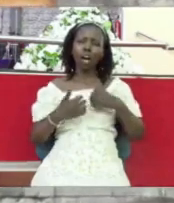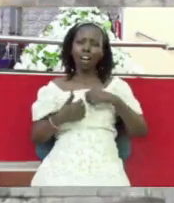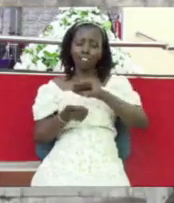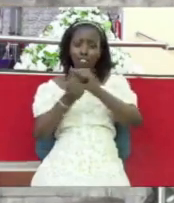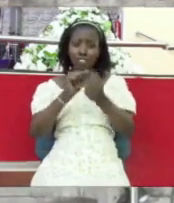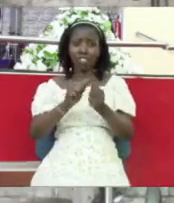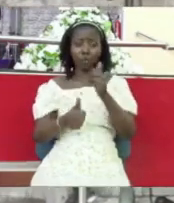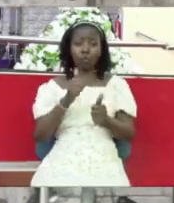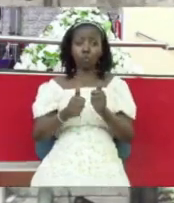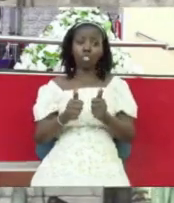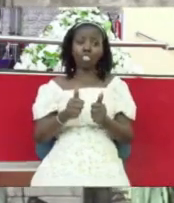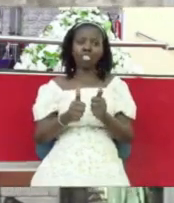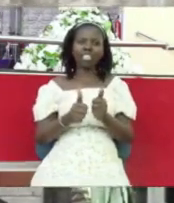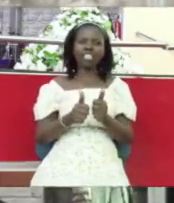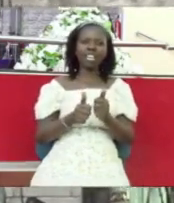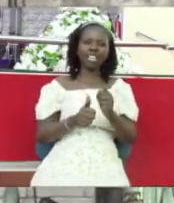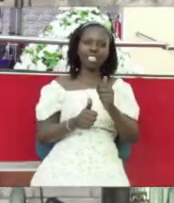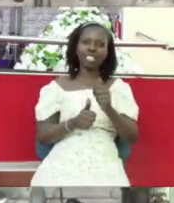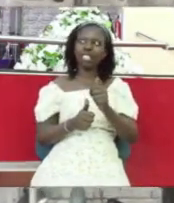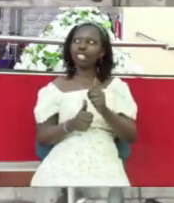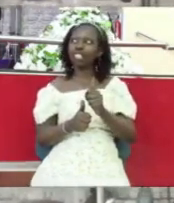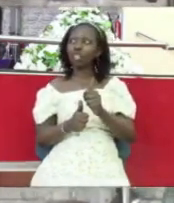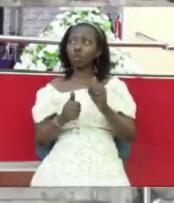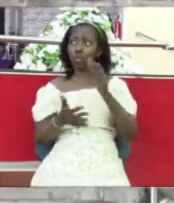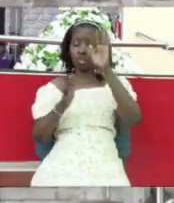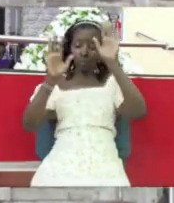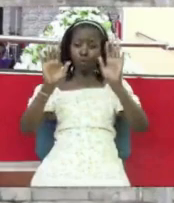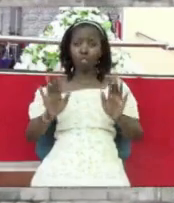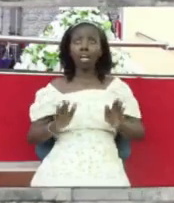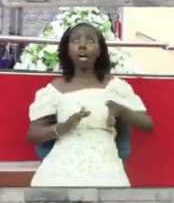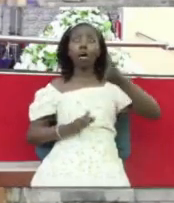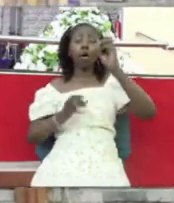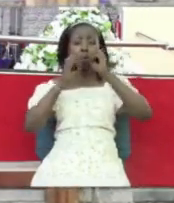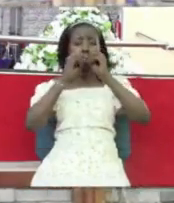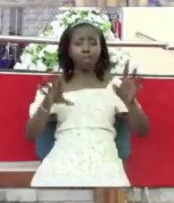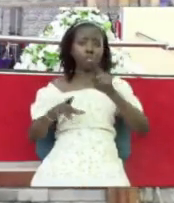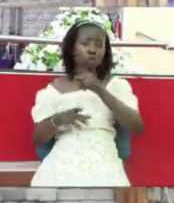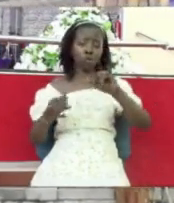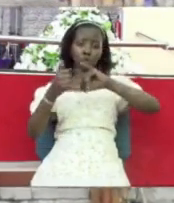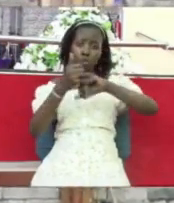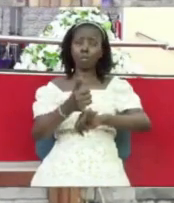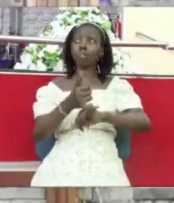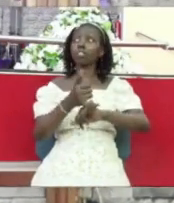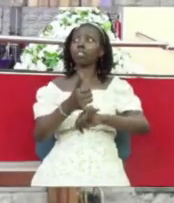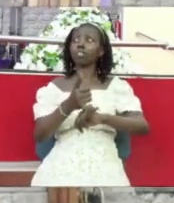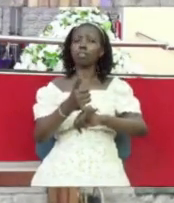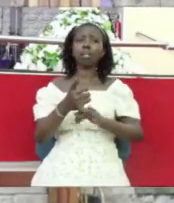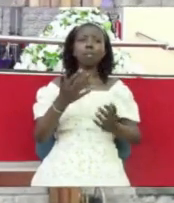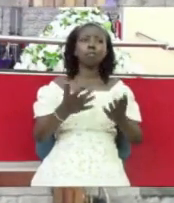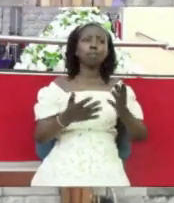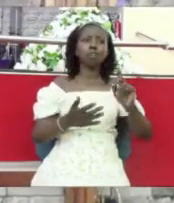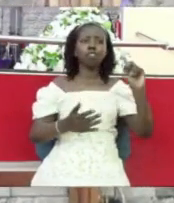very serious. Kuna kitu ambacho ni kinyume na hayo. God has blessed you with a spouse. Mungu amekupatia mke ama bwana. For the